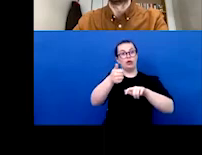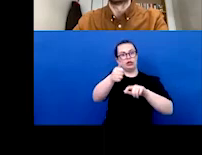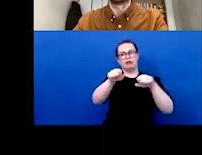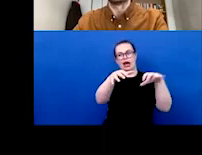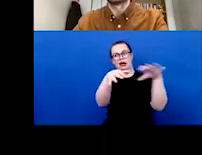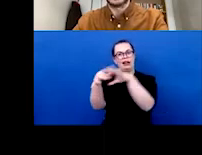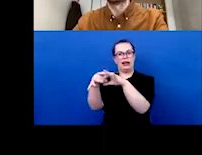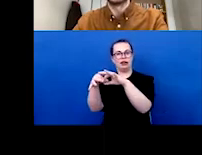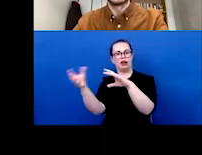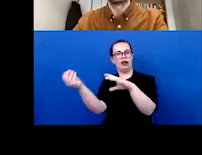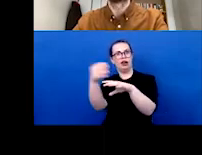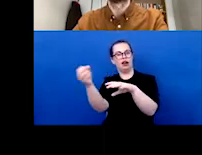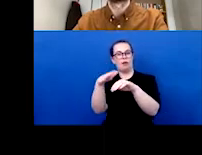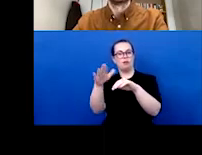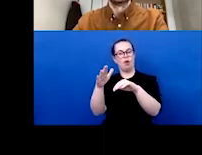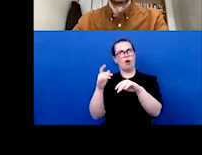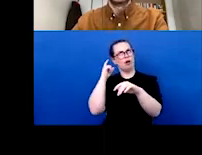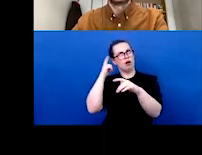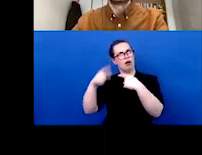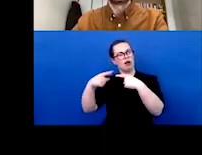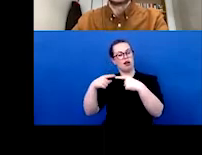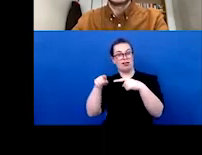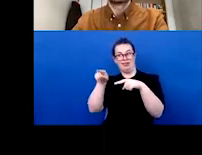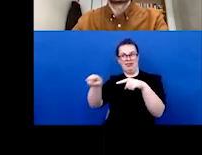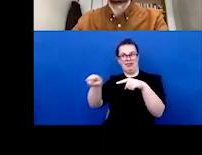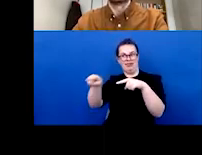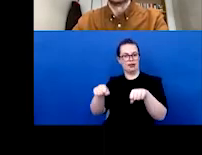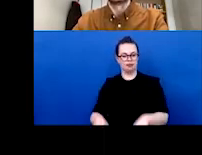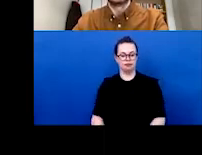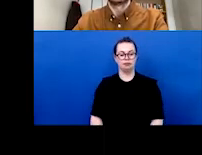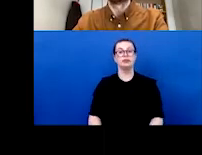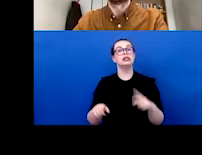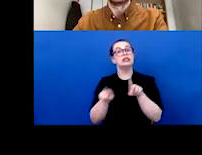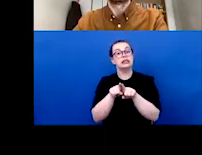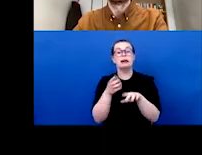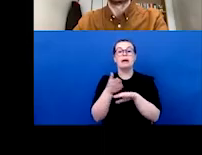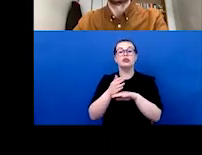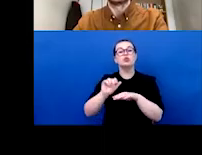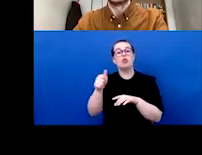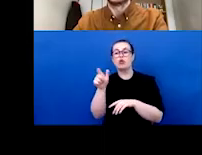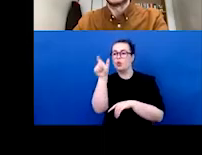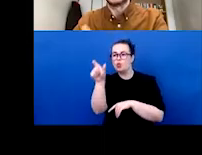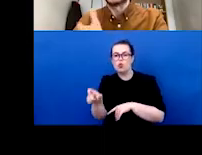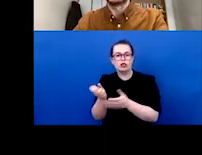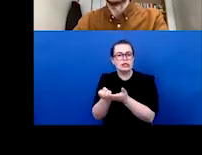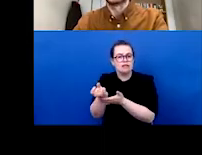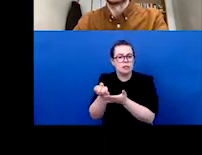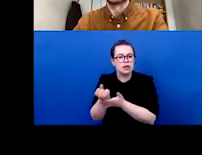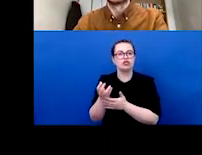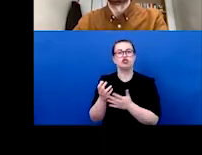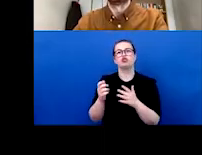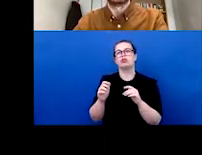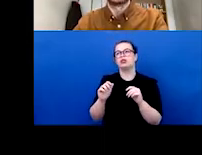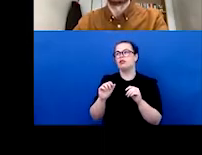to persons, times, locations. And it had access to word embedding information, so containing